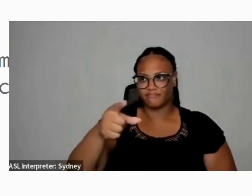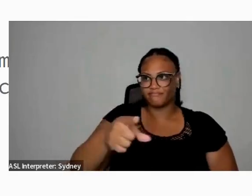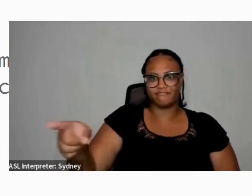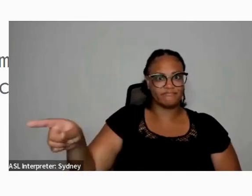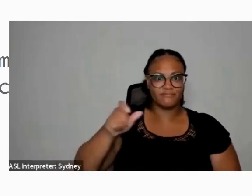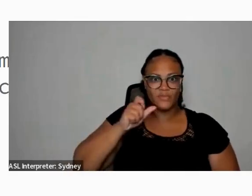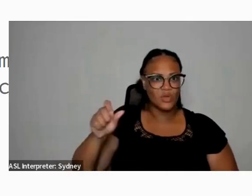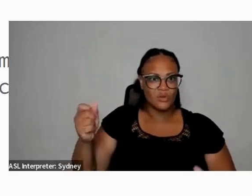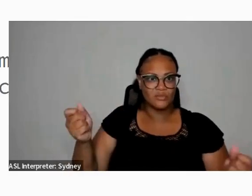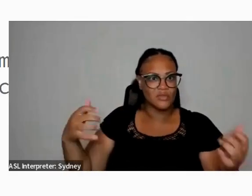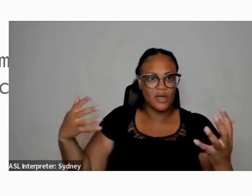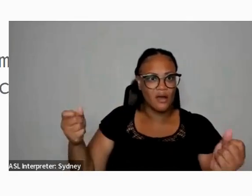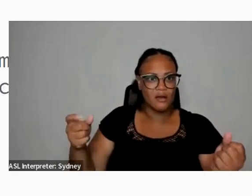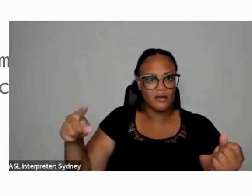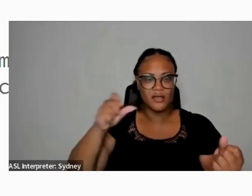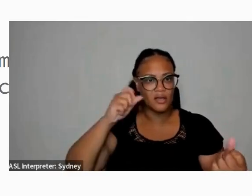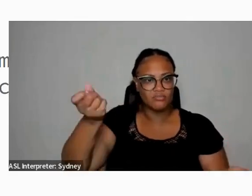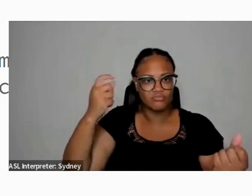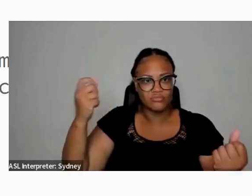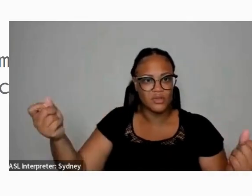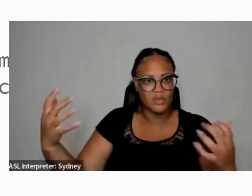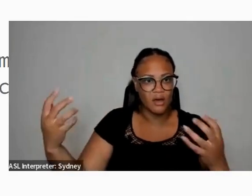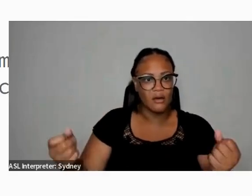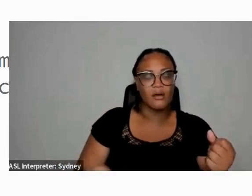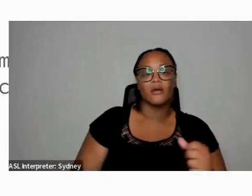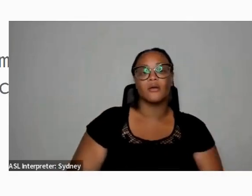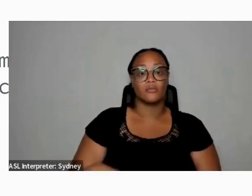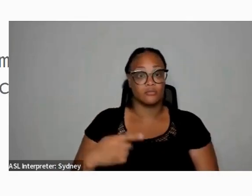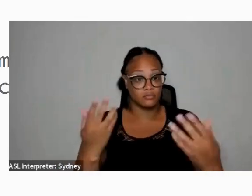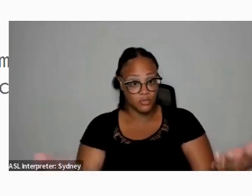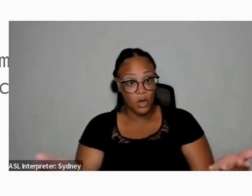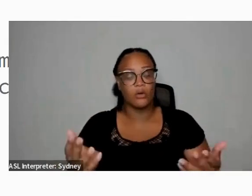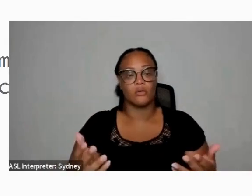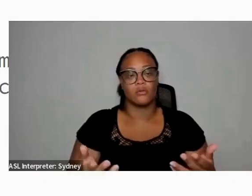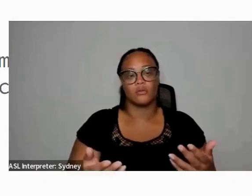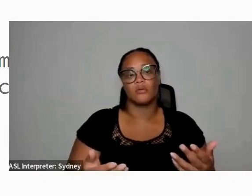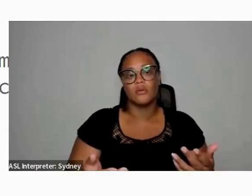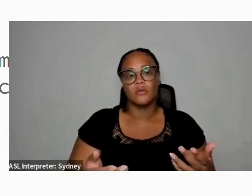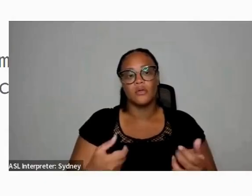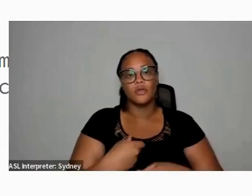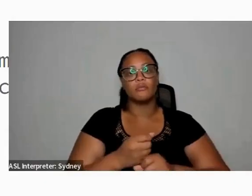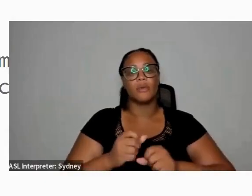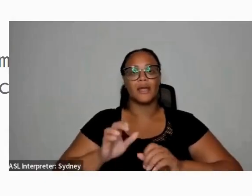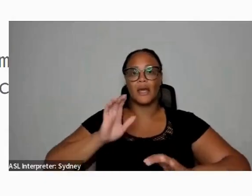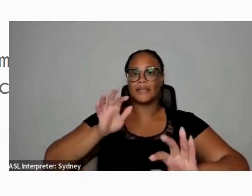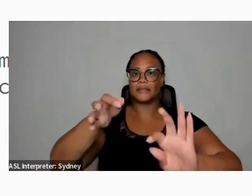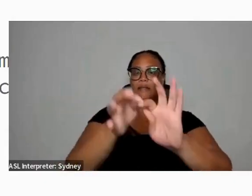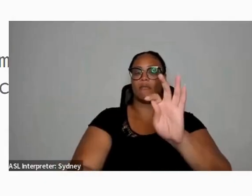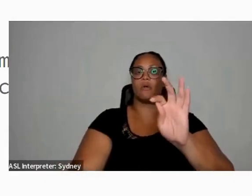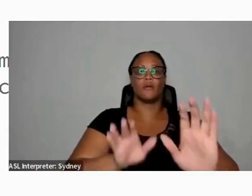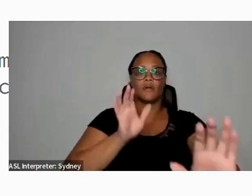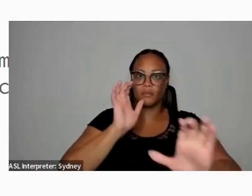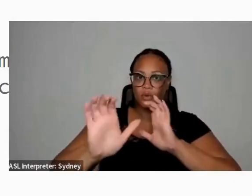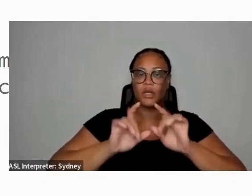it's not going to be understood by everyone. So having a communication board, and a simple communication board